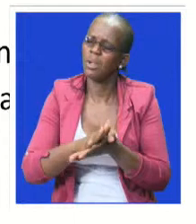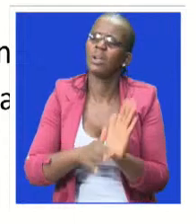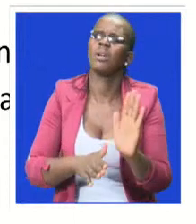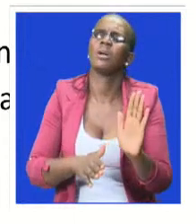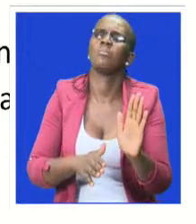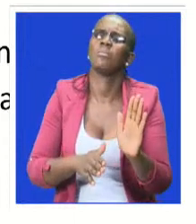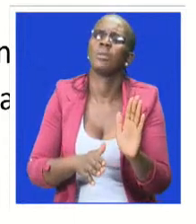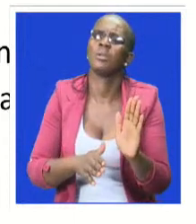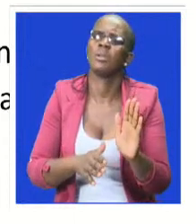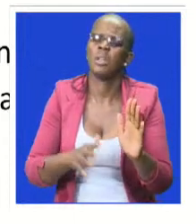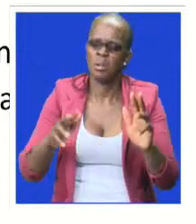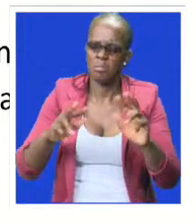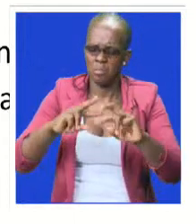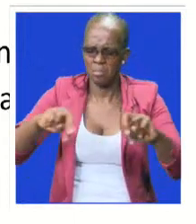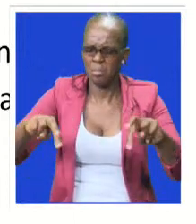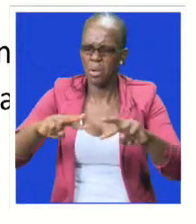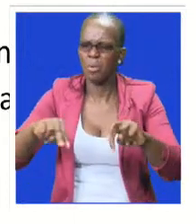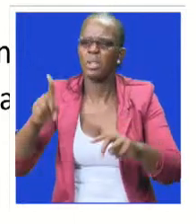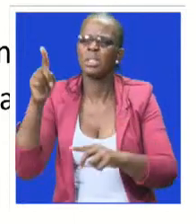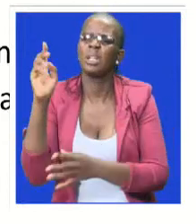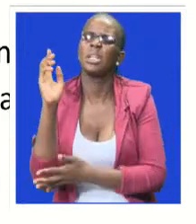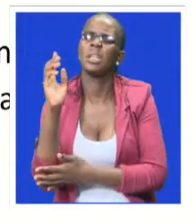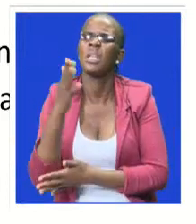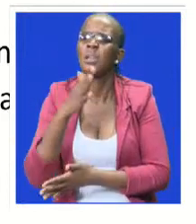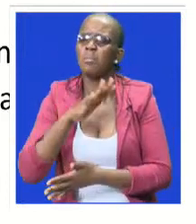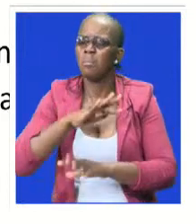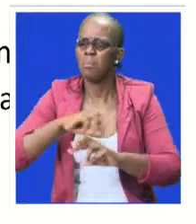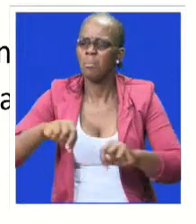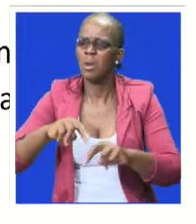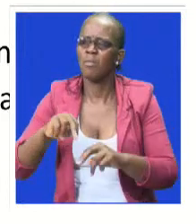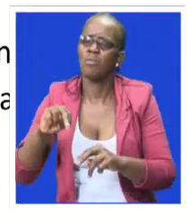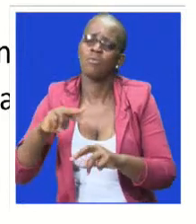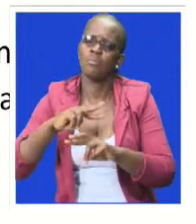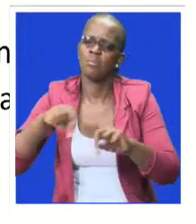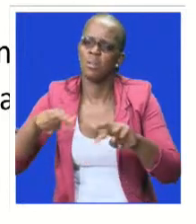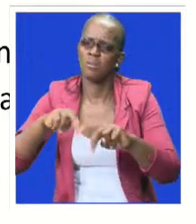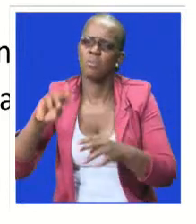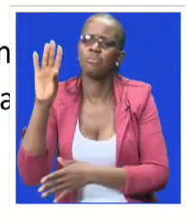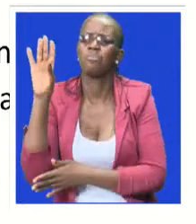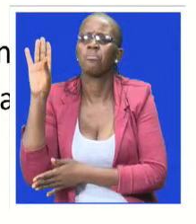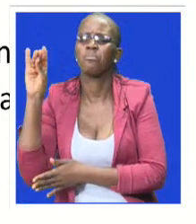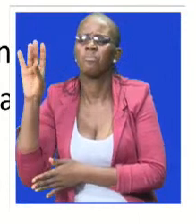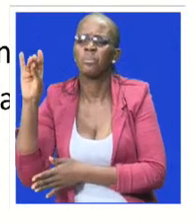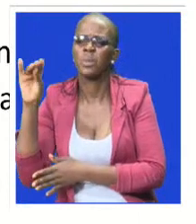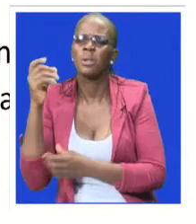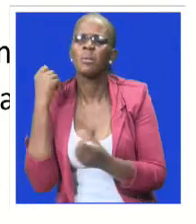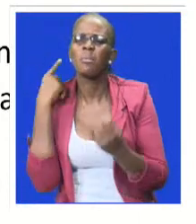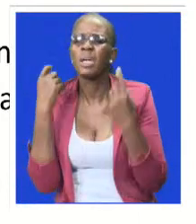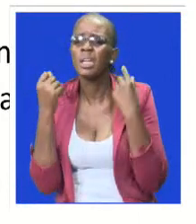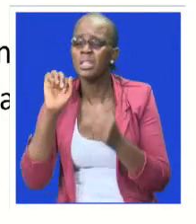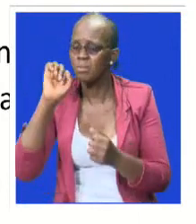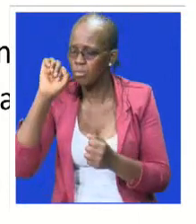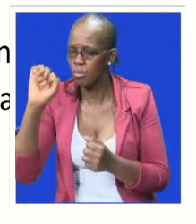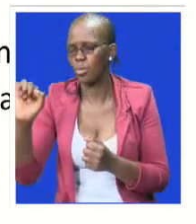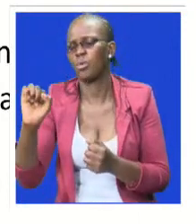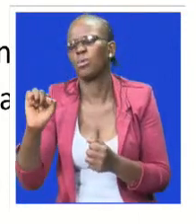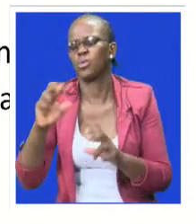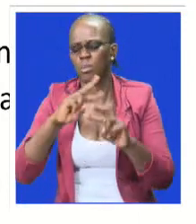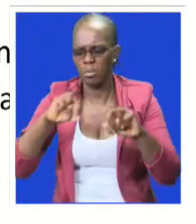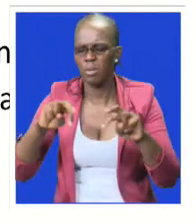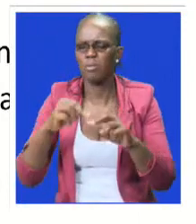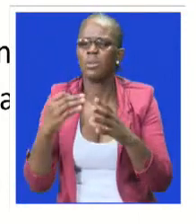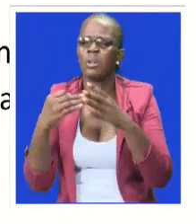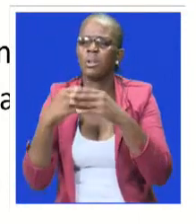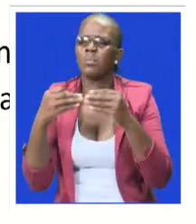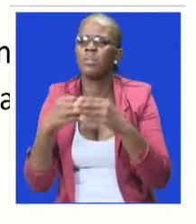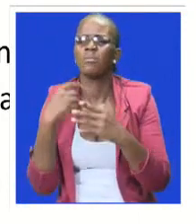women. So it was easy for them to collect the fruits and the roots. So since they did